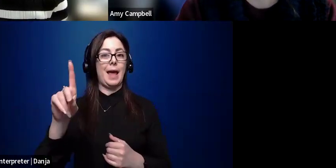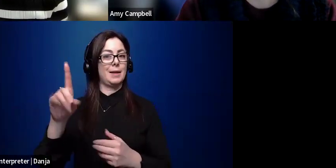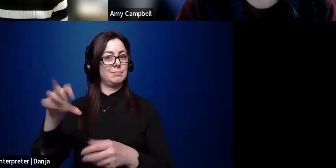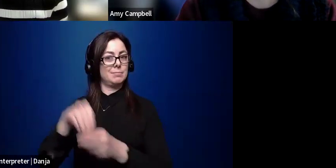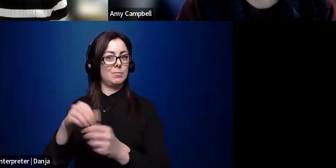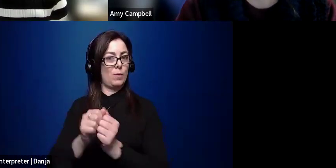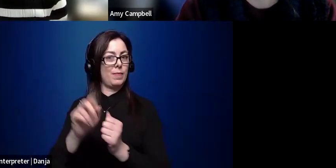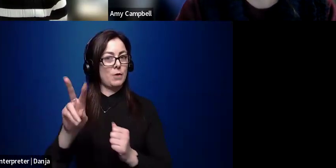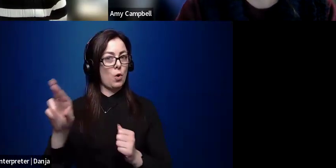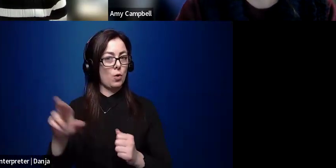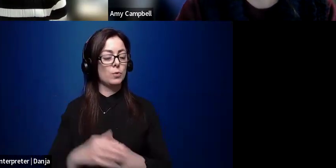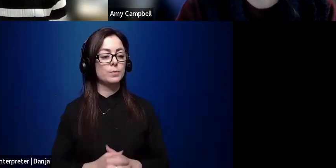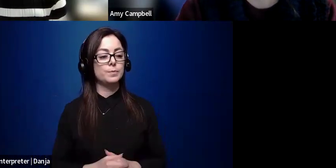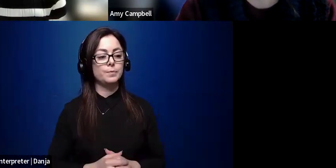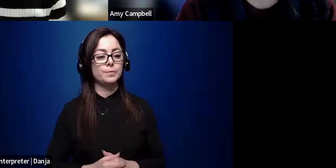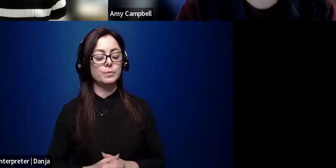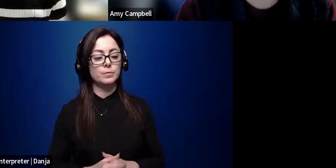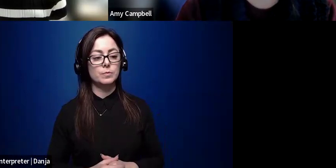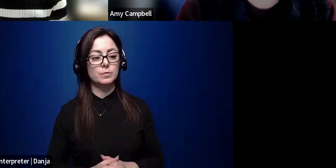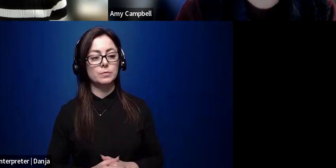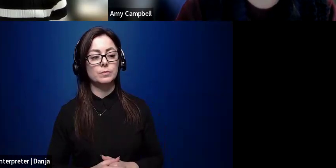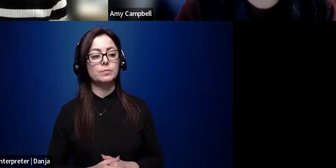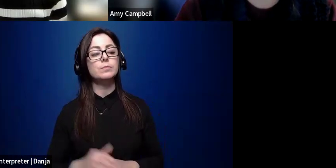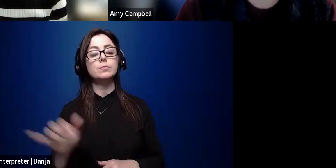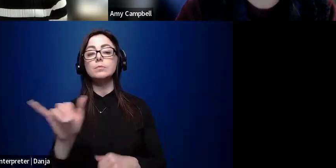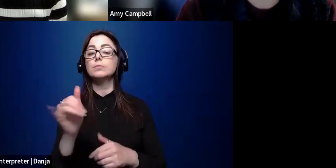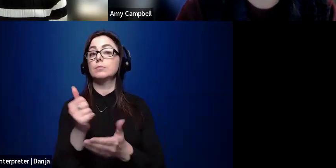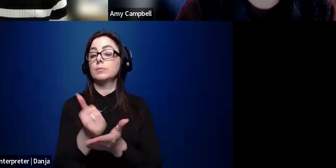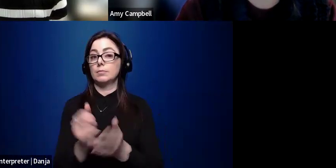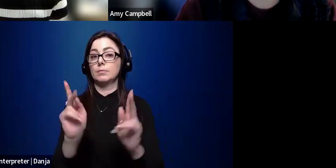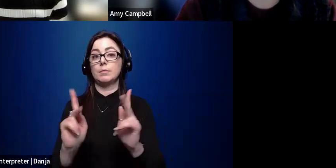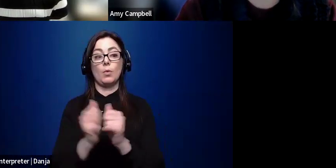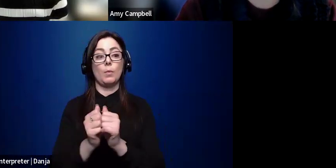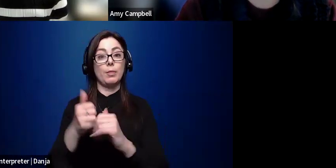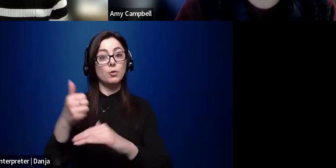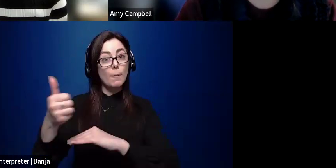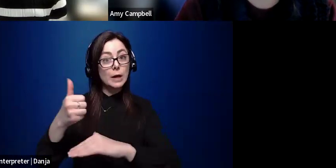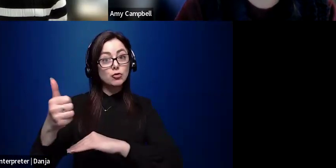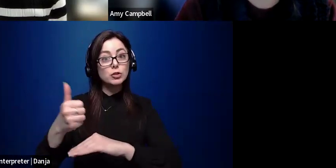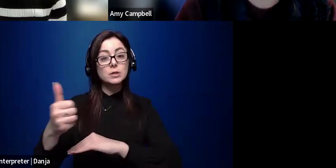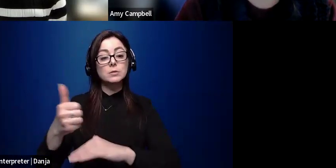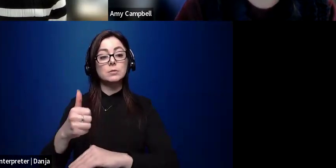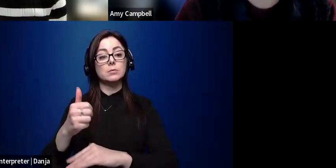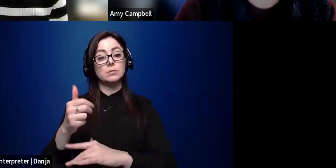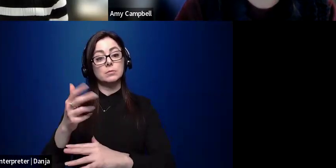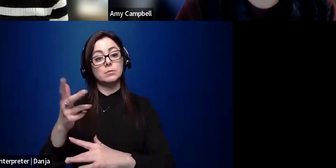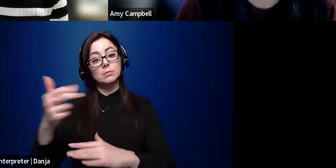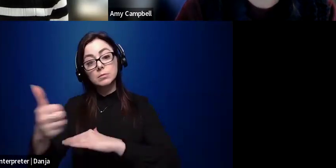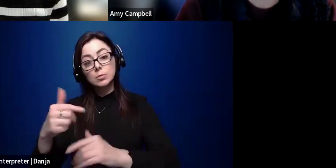also, as well as helping people with transportation, getting to medical